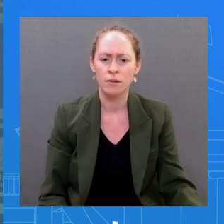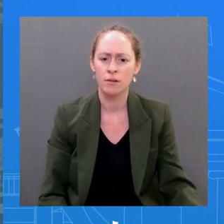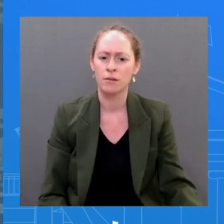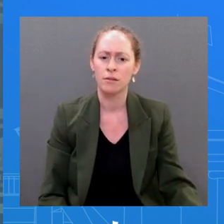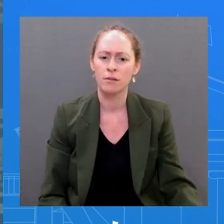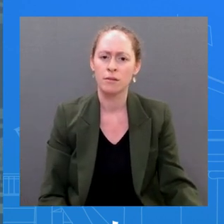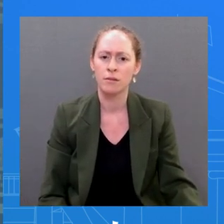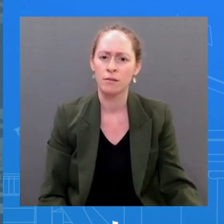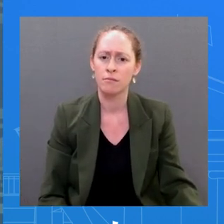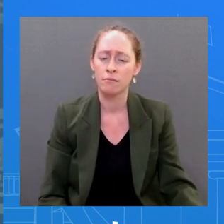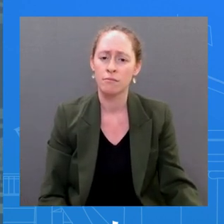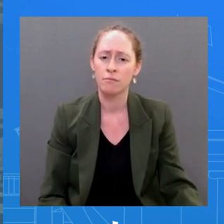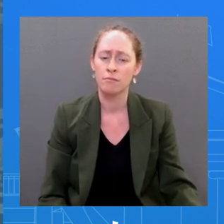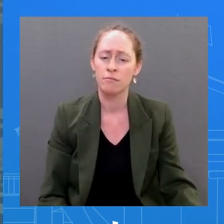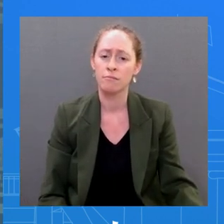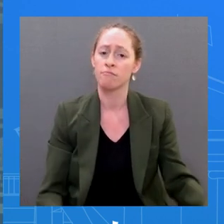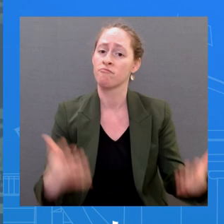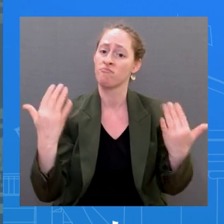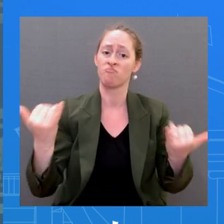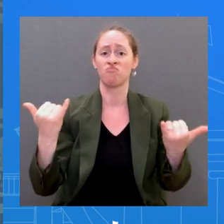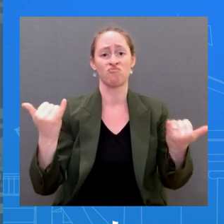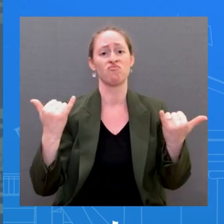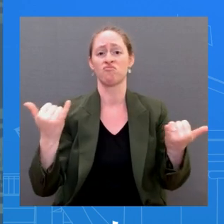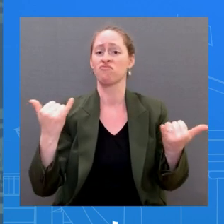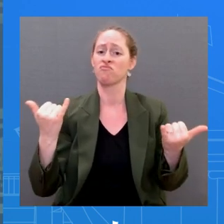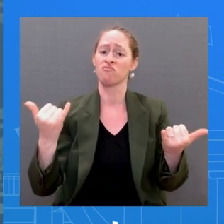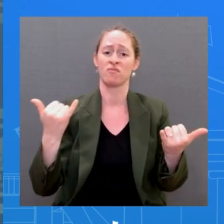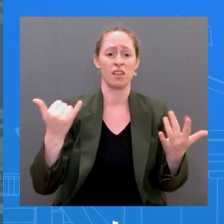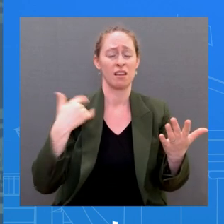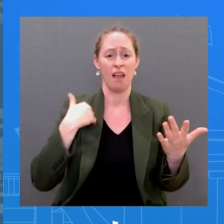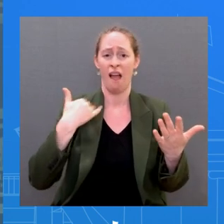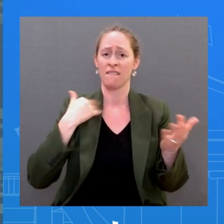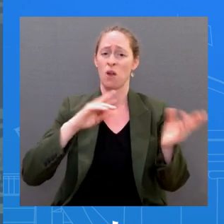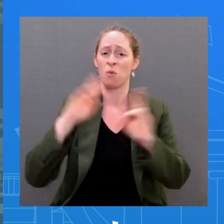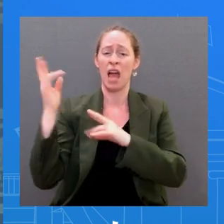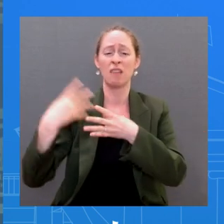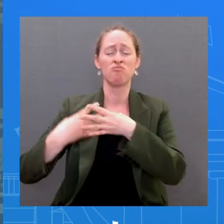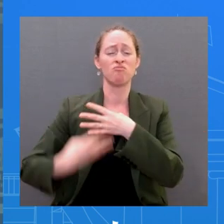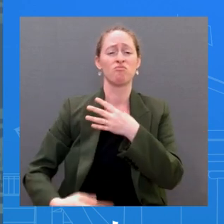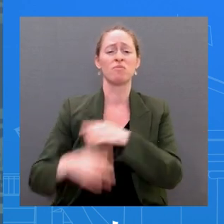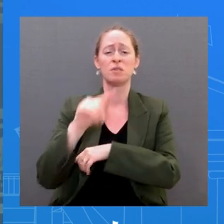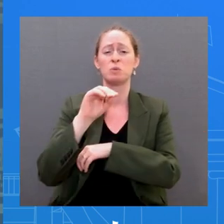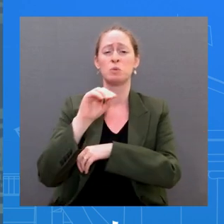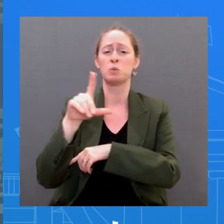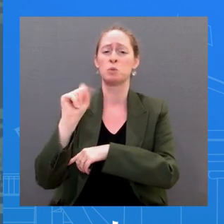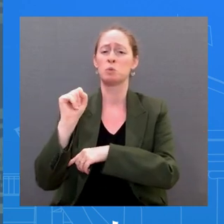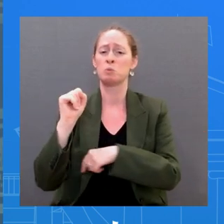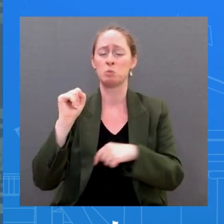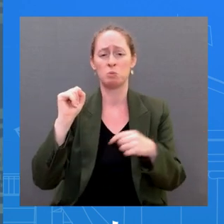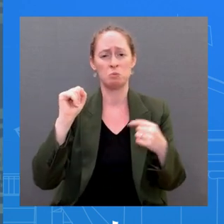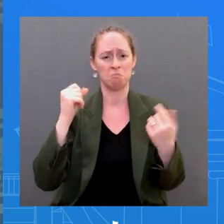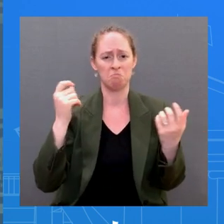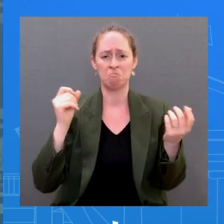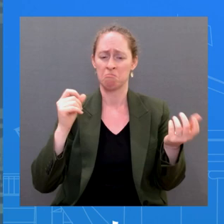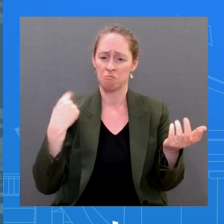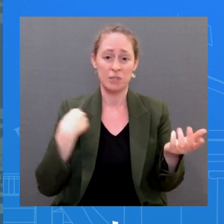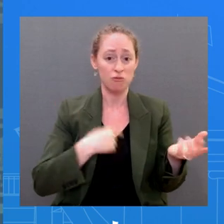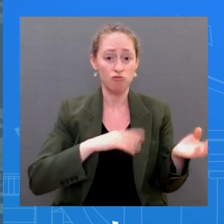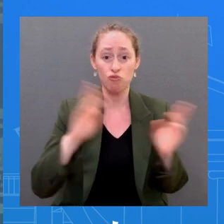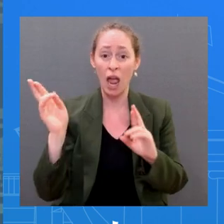strong place to continue to be in this transition where we have